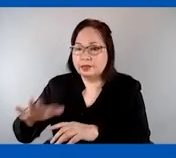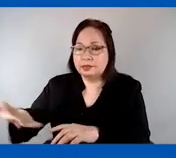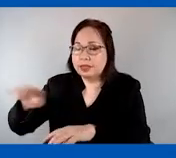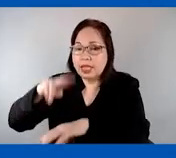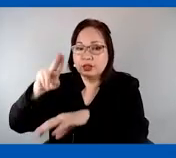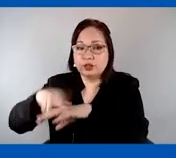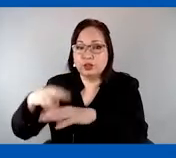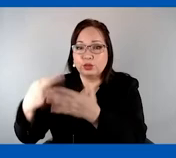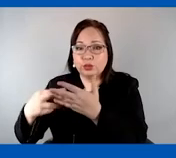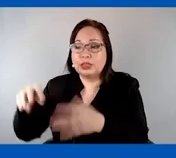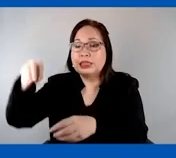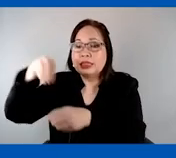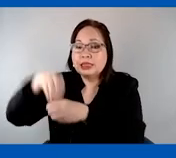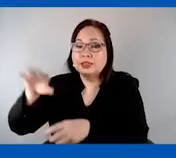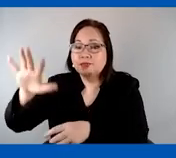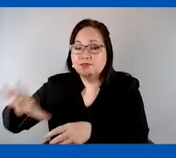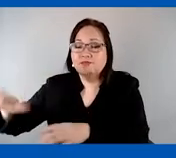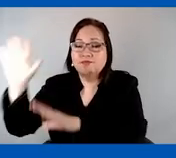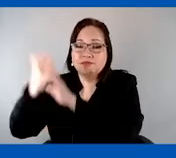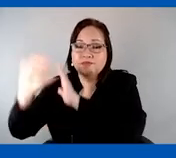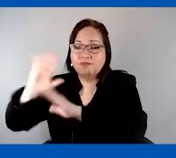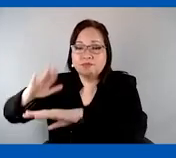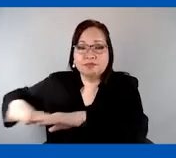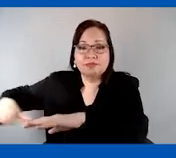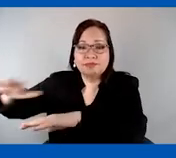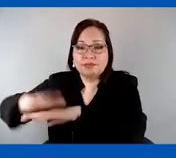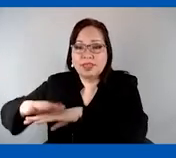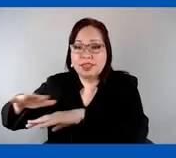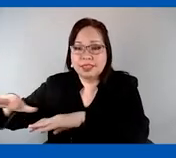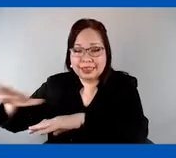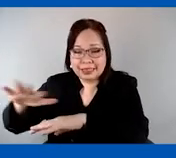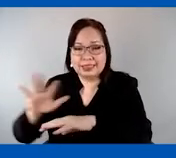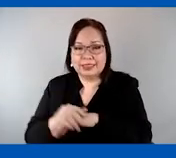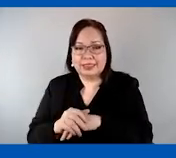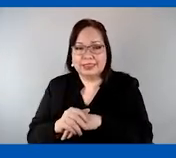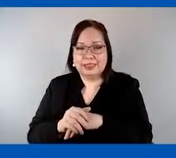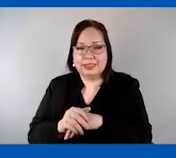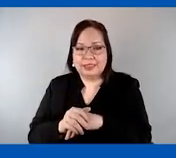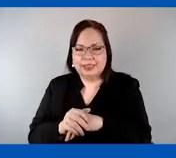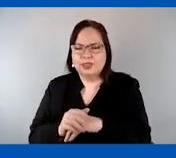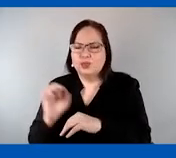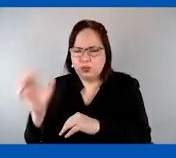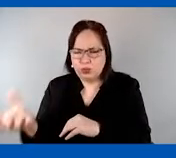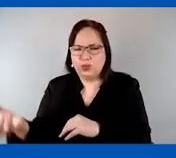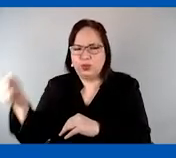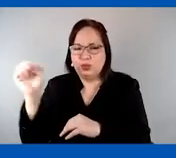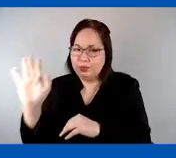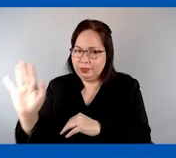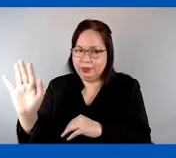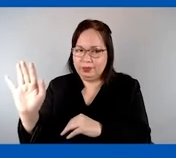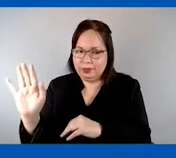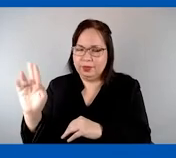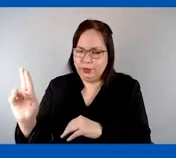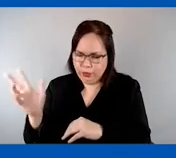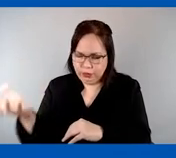the natural resources within the ancestral domains, within the ancestral lands,